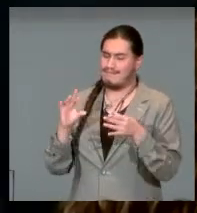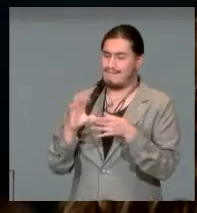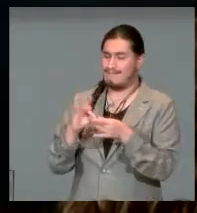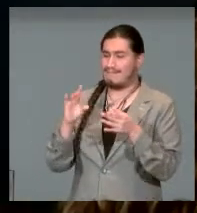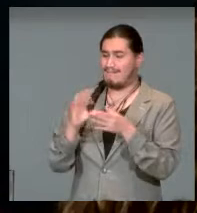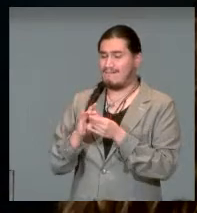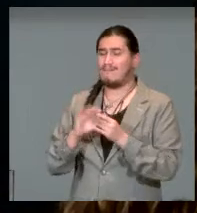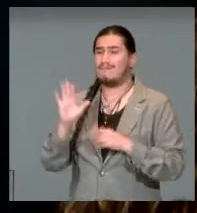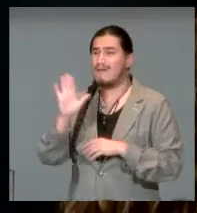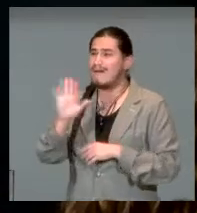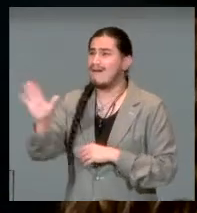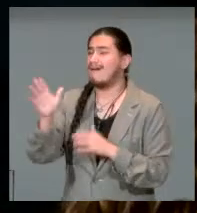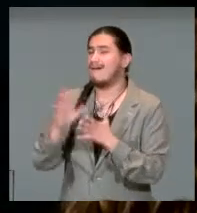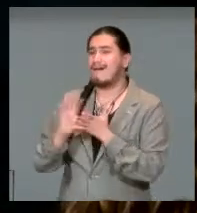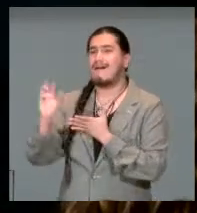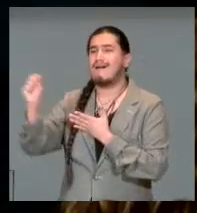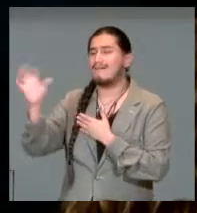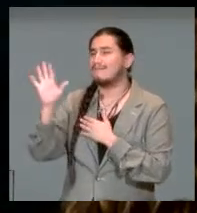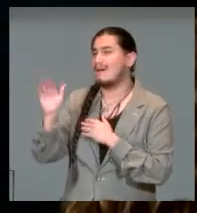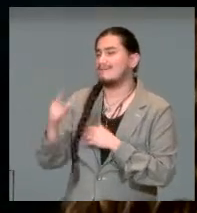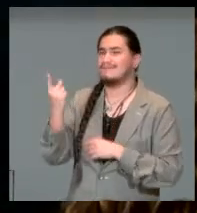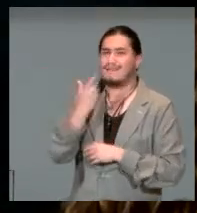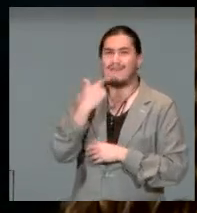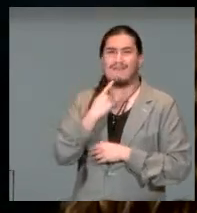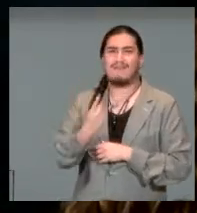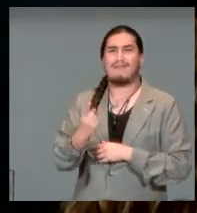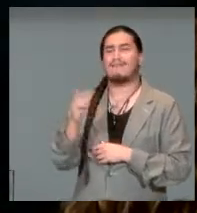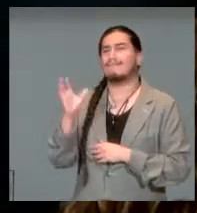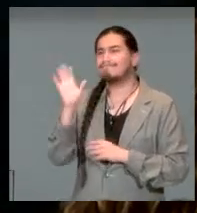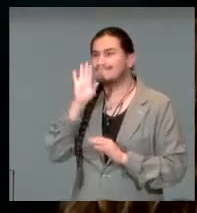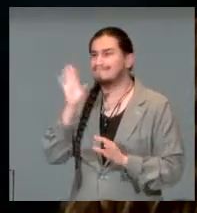goodbye, goodbye, goodbye, somebody say